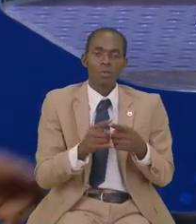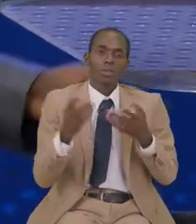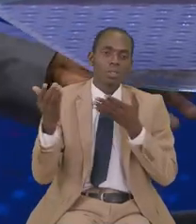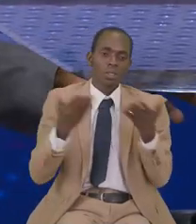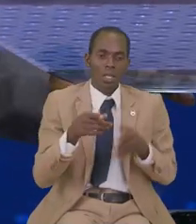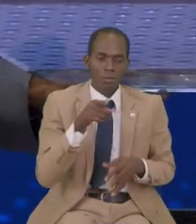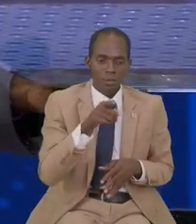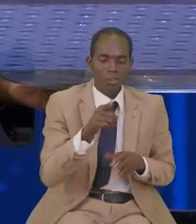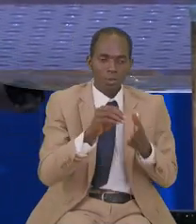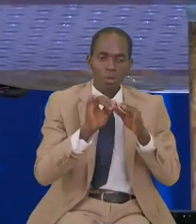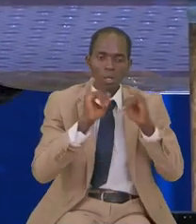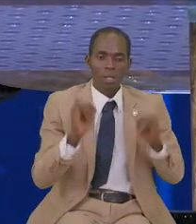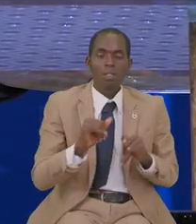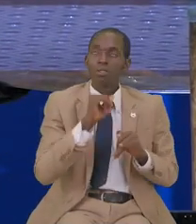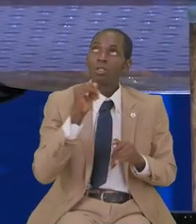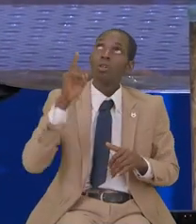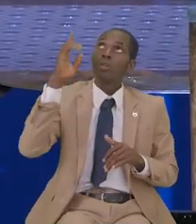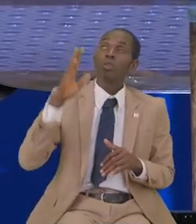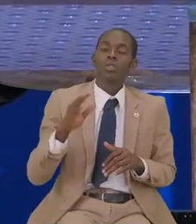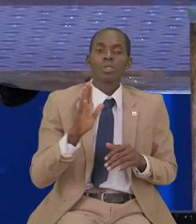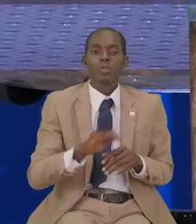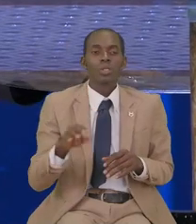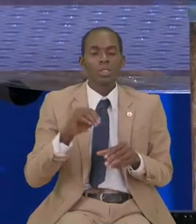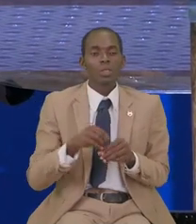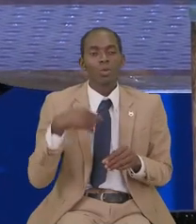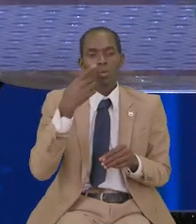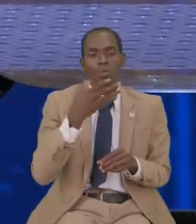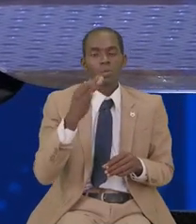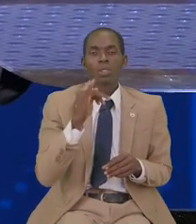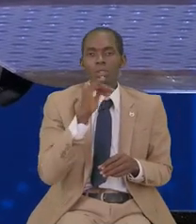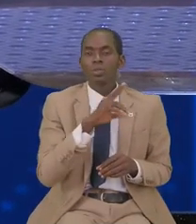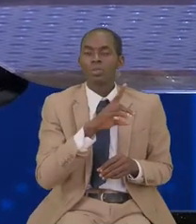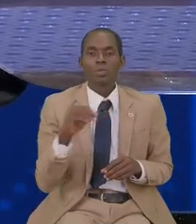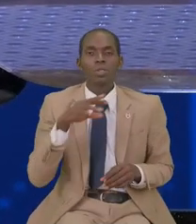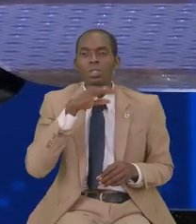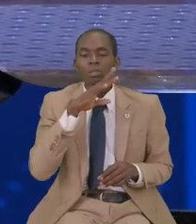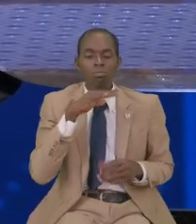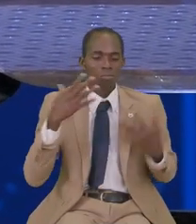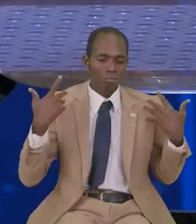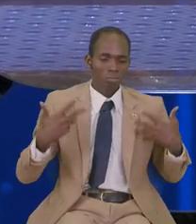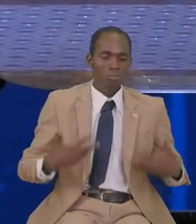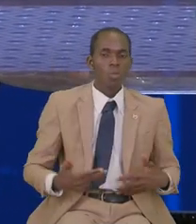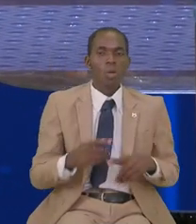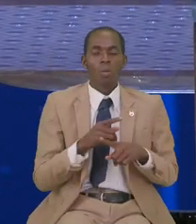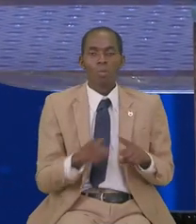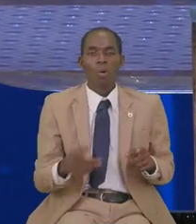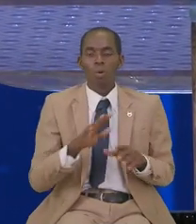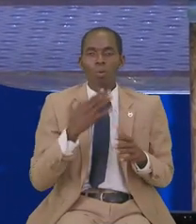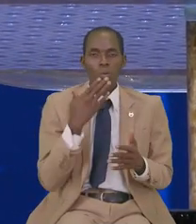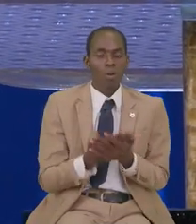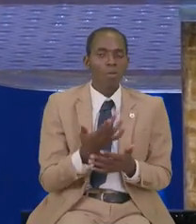God. Children in whom was no blemish, but well-filled and skillful in all